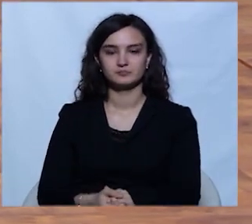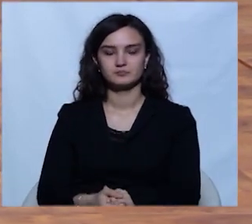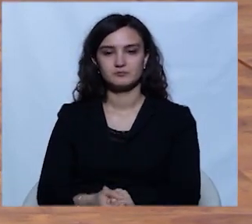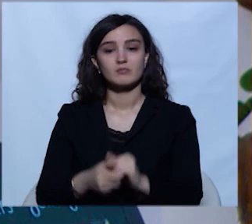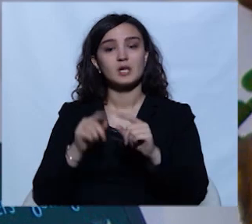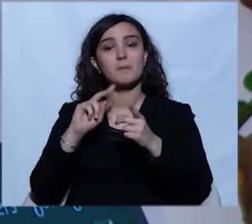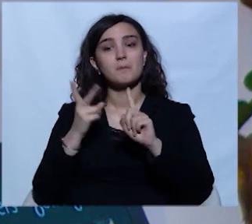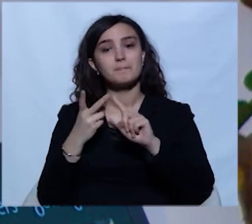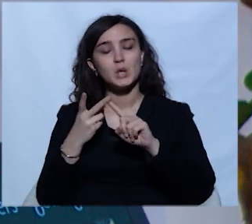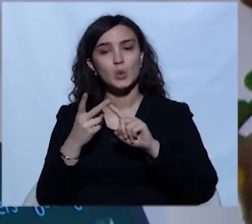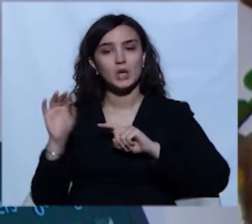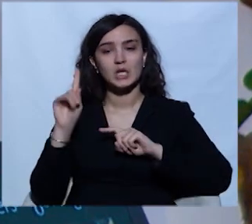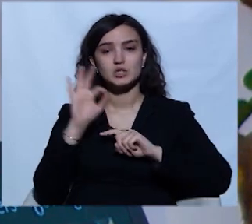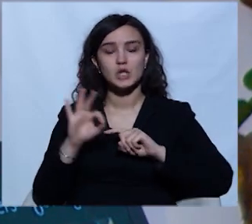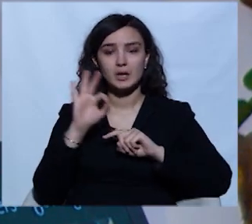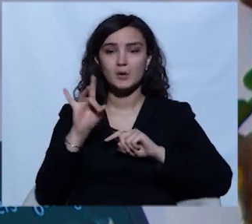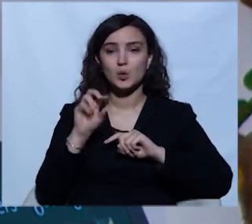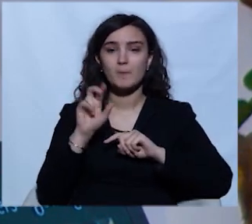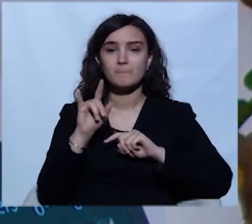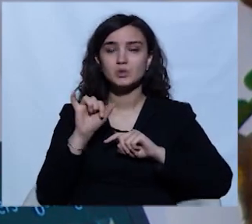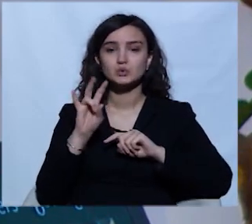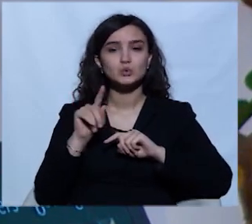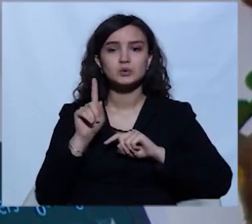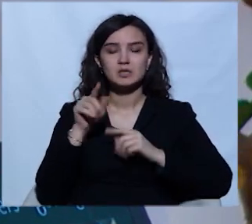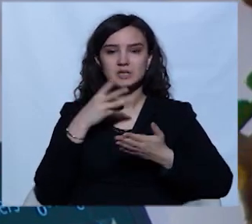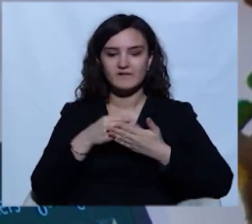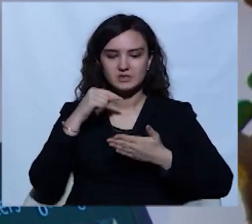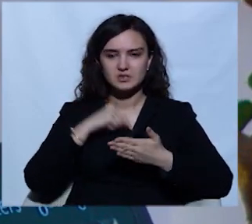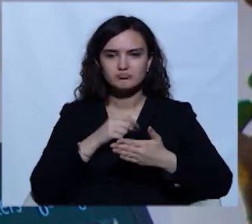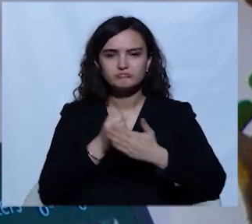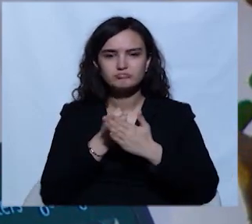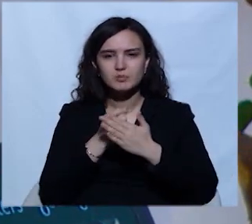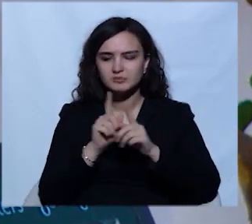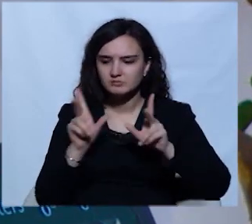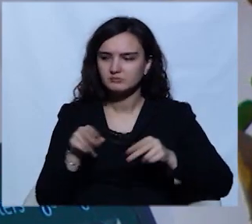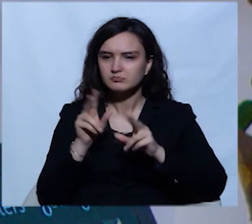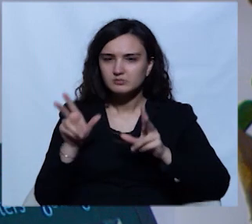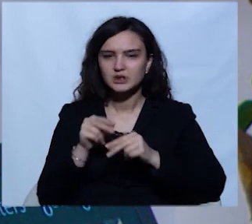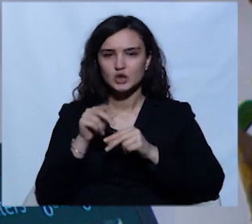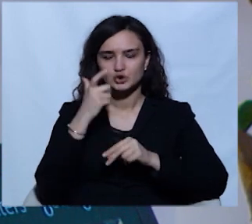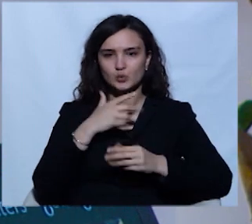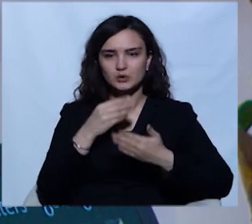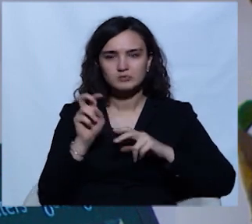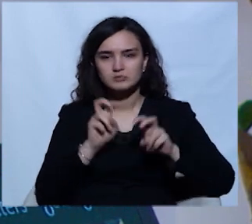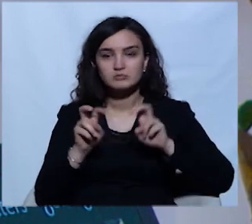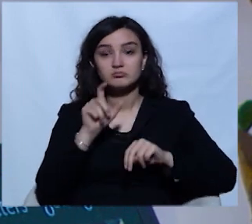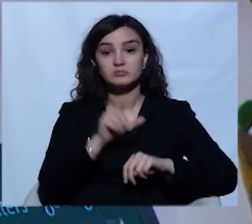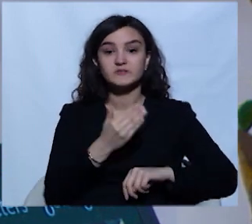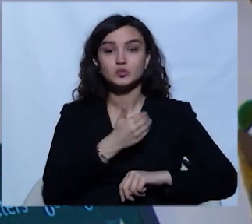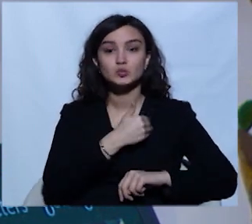Another thing about Robinson Crusoe is his resourcefulness. If you think back to our word at the beginning, he is a resourceful